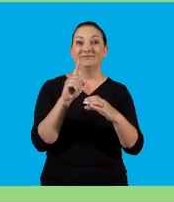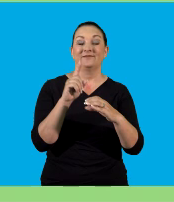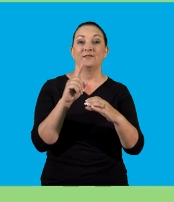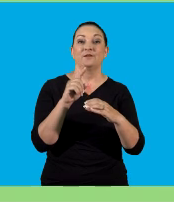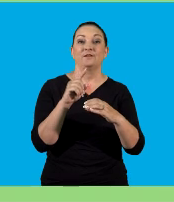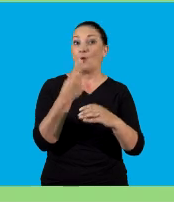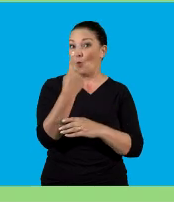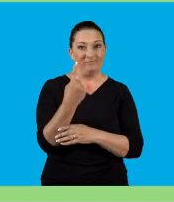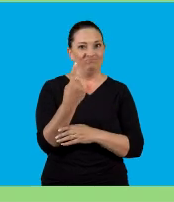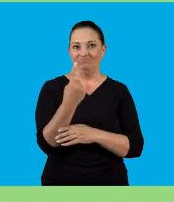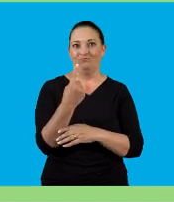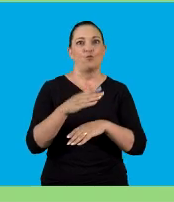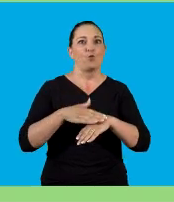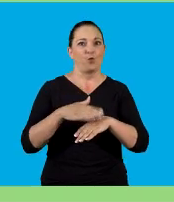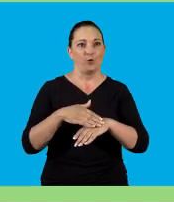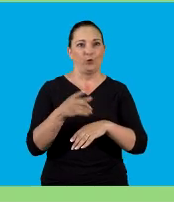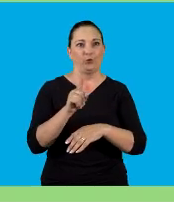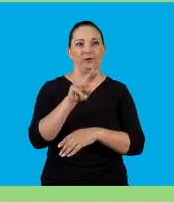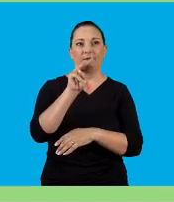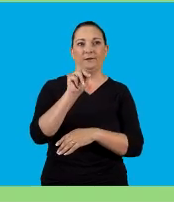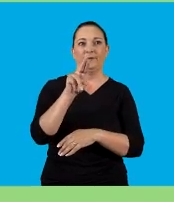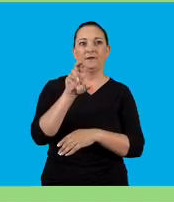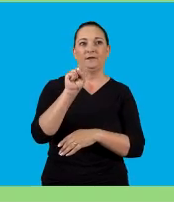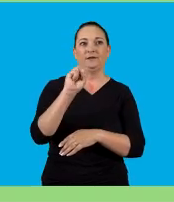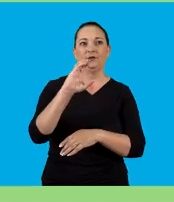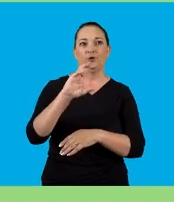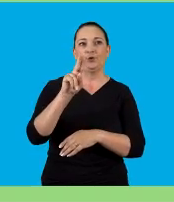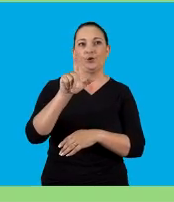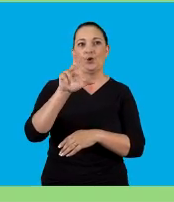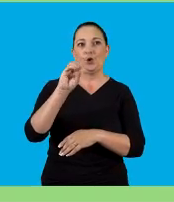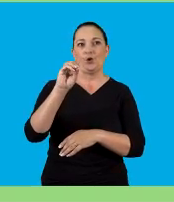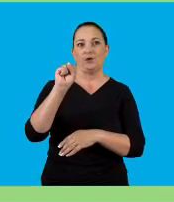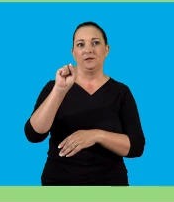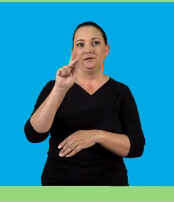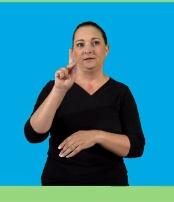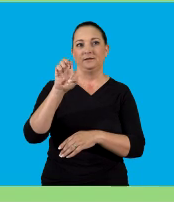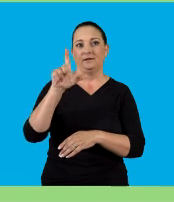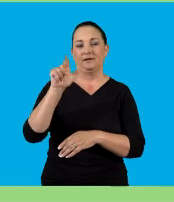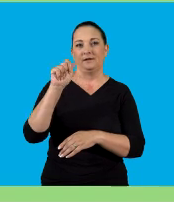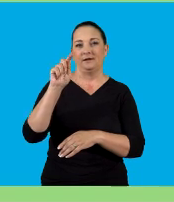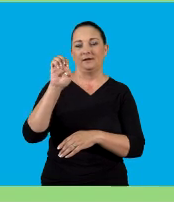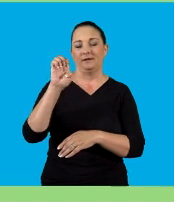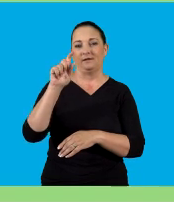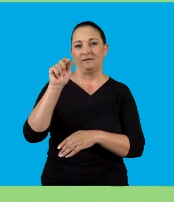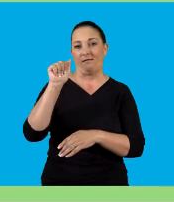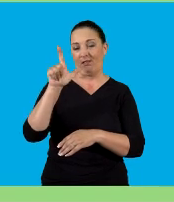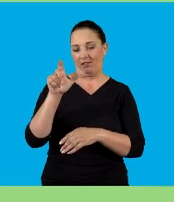so it is more than one, of the musculoskeletal system.